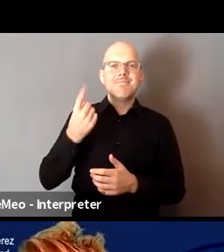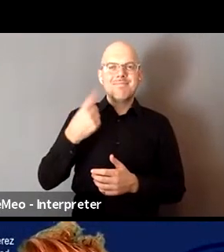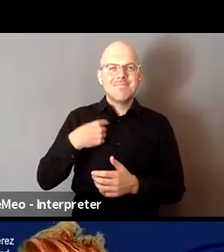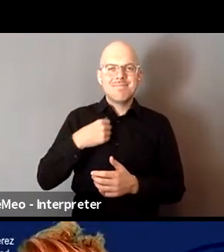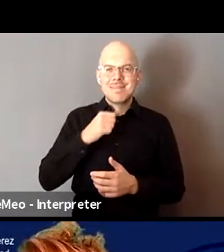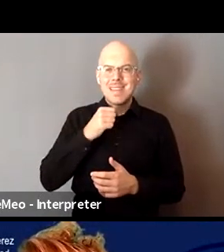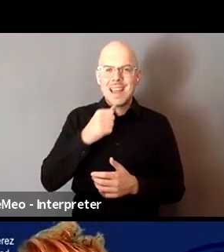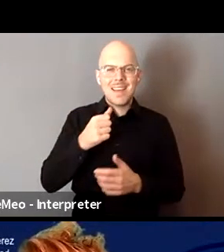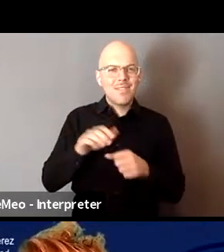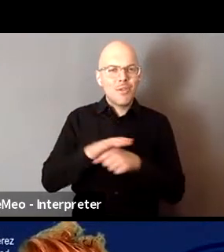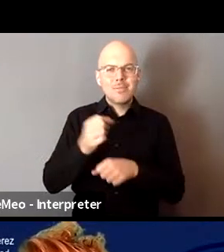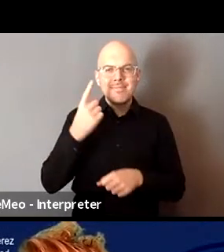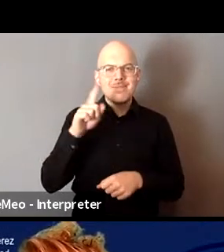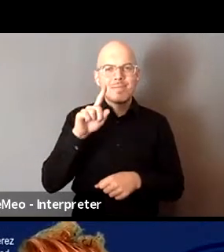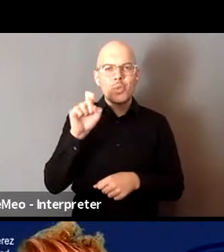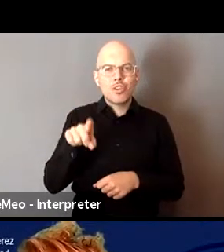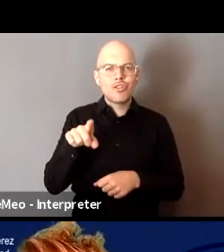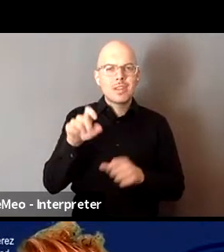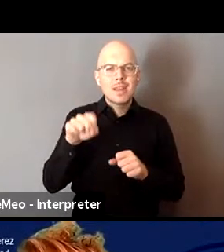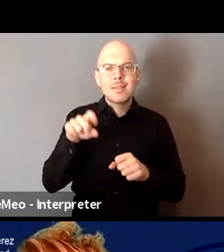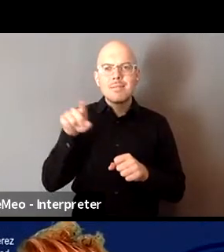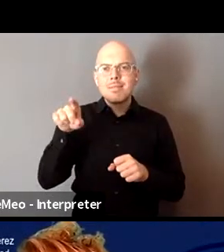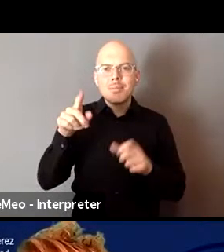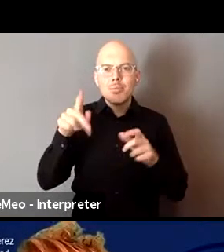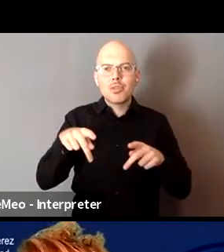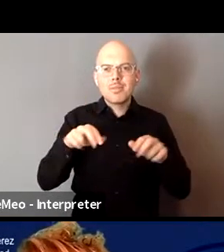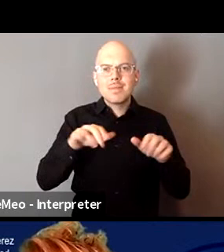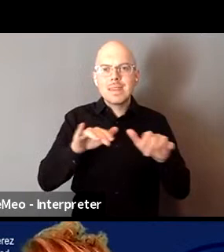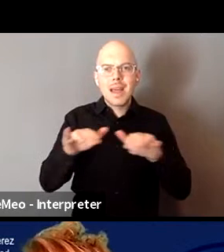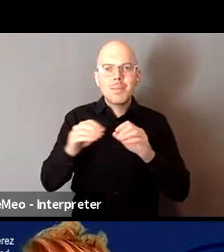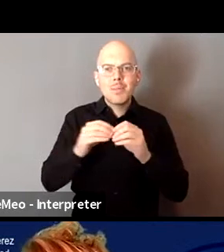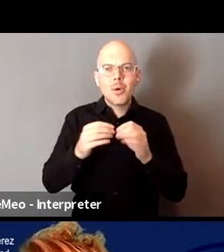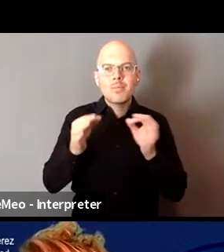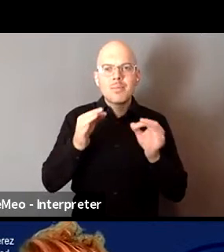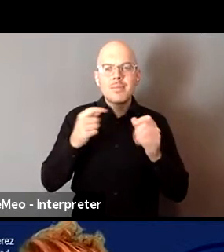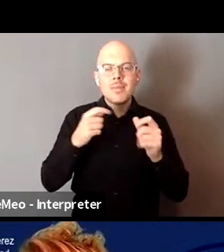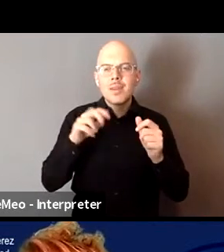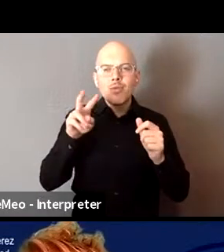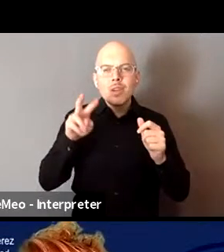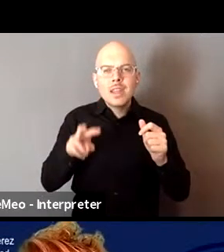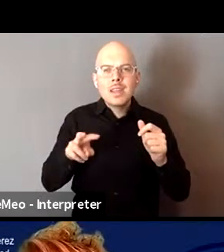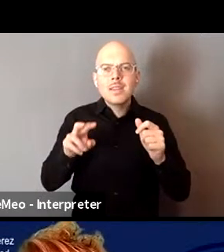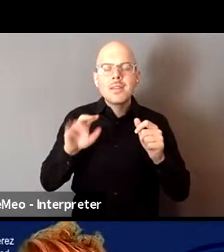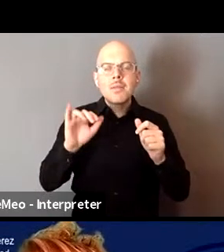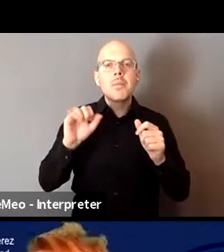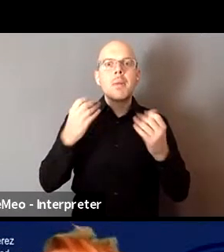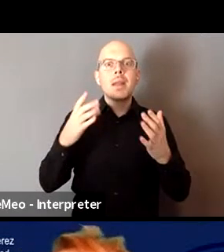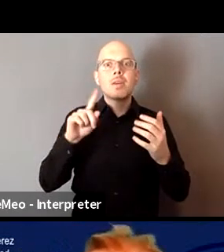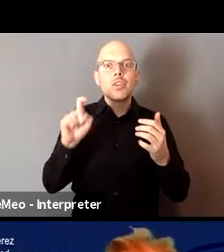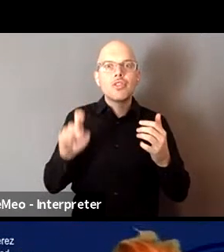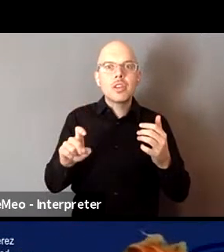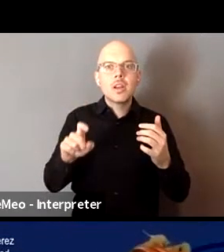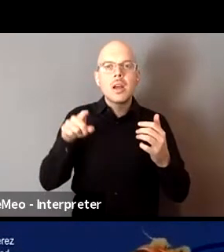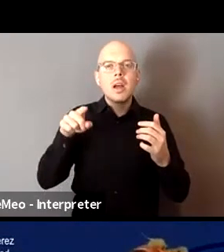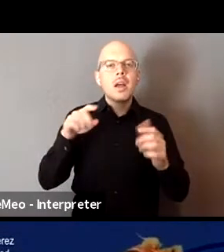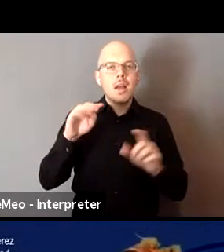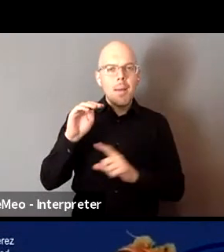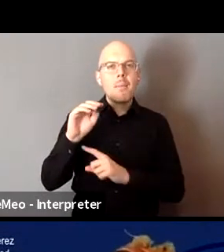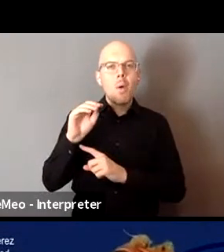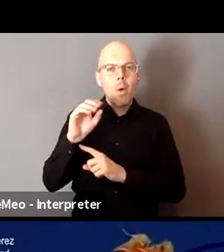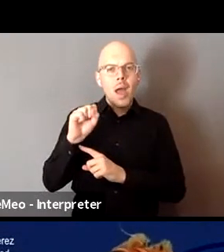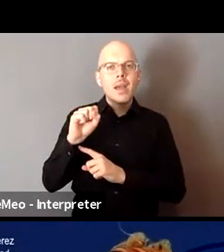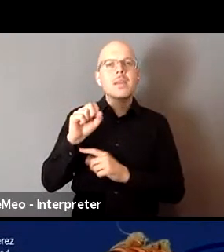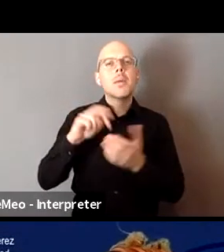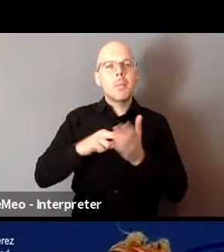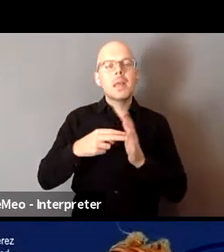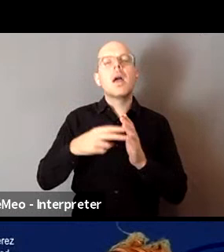know if they can type in. I was looking further down and see, oh, there's several questions. Military